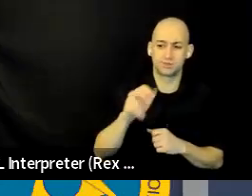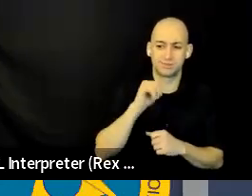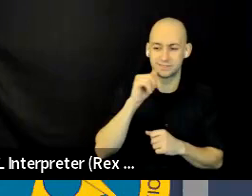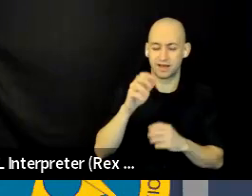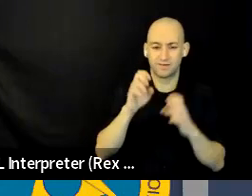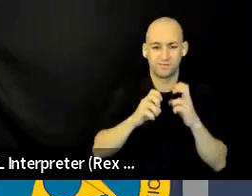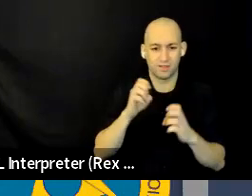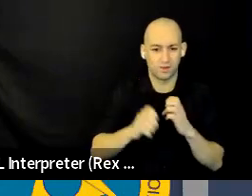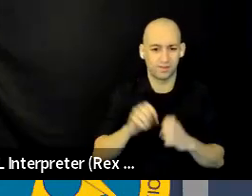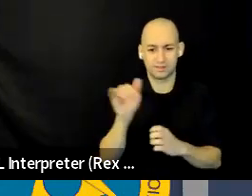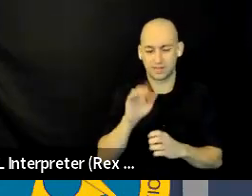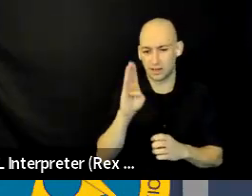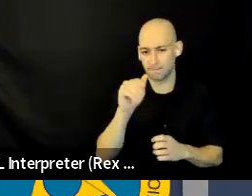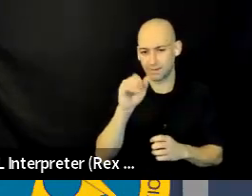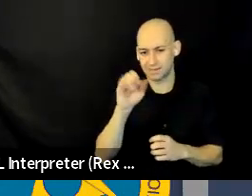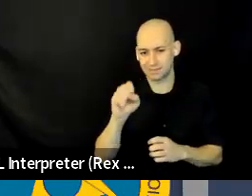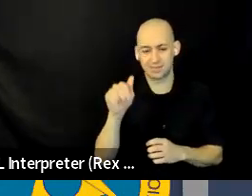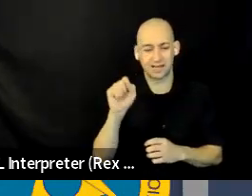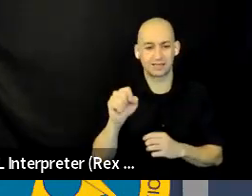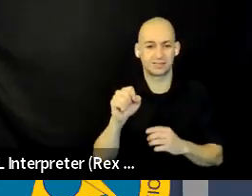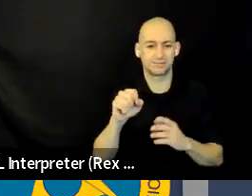as urban projects." Thank you.